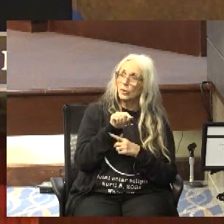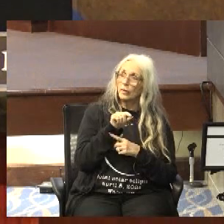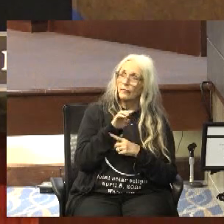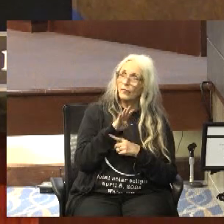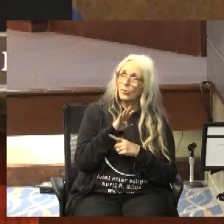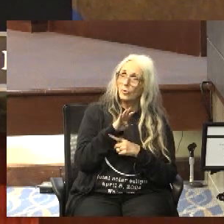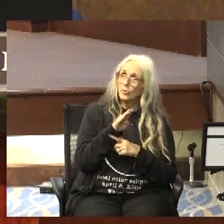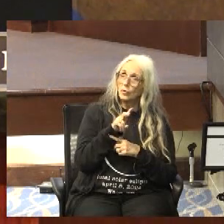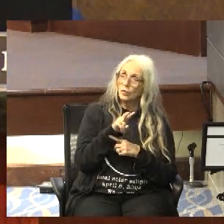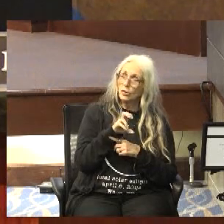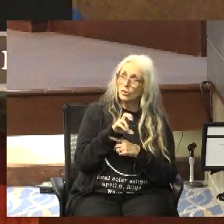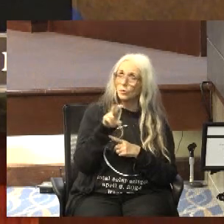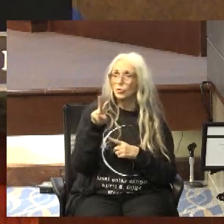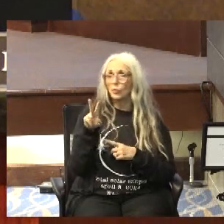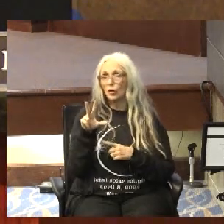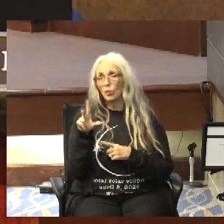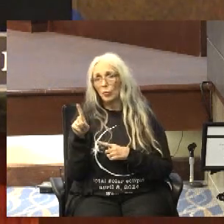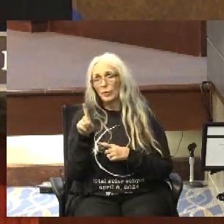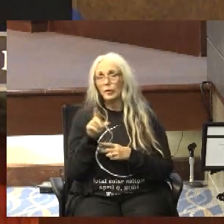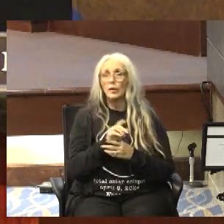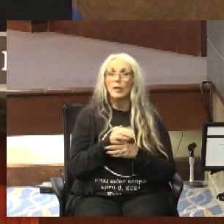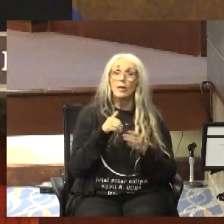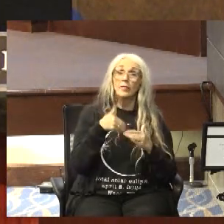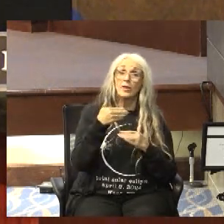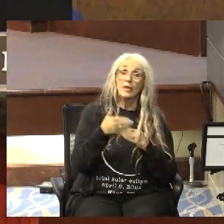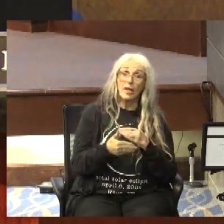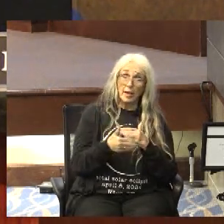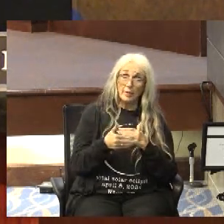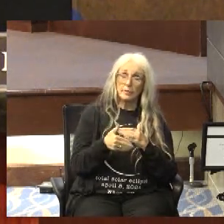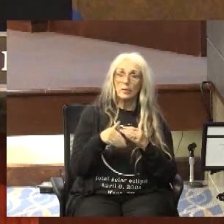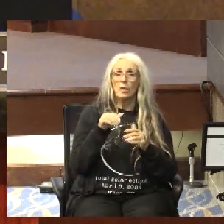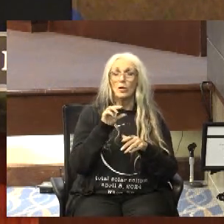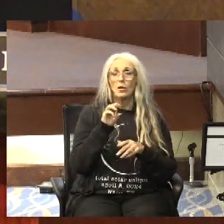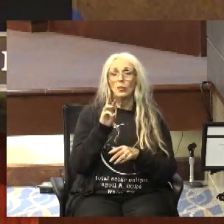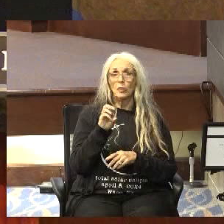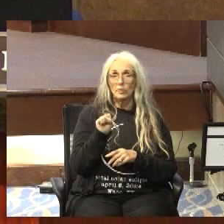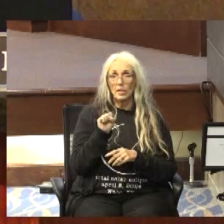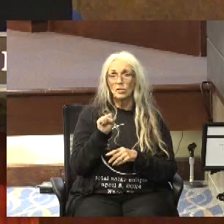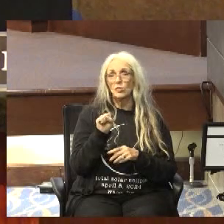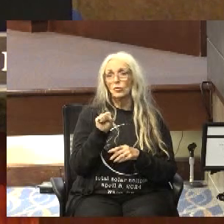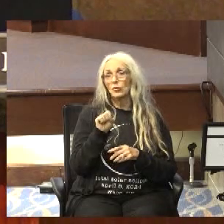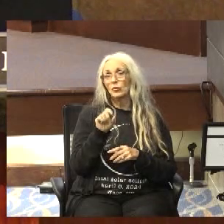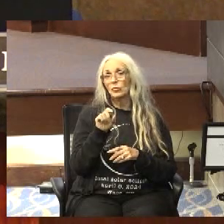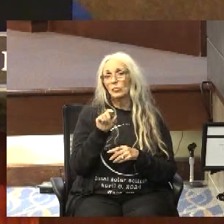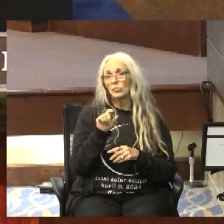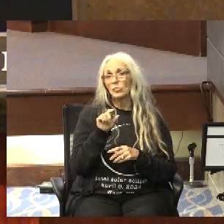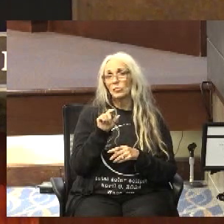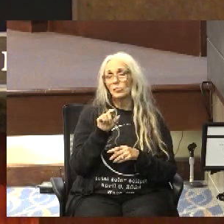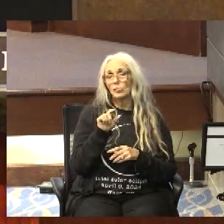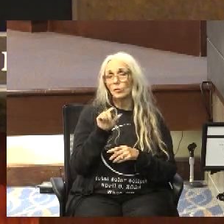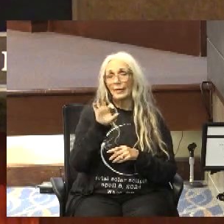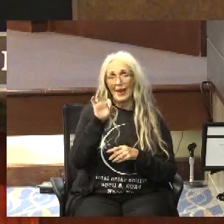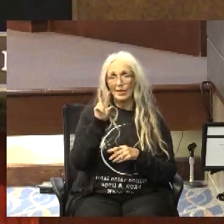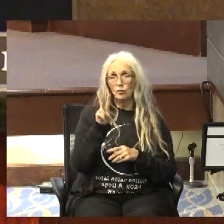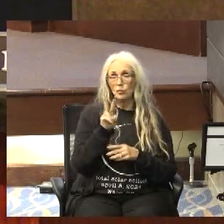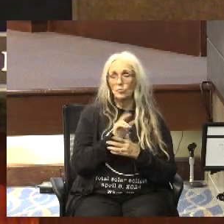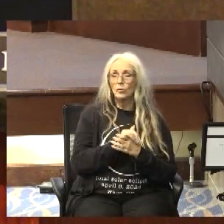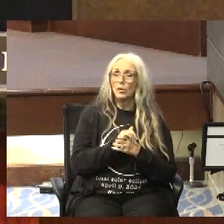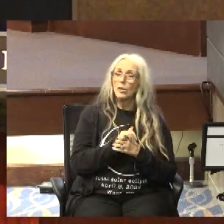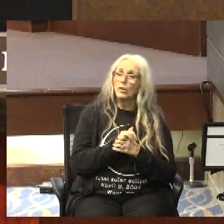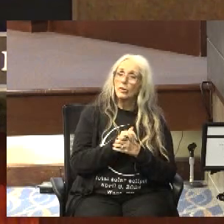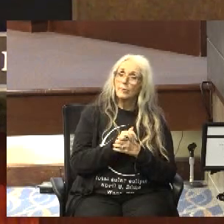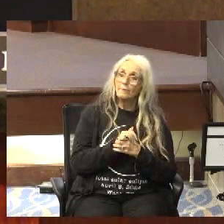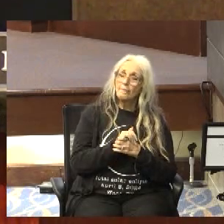2024-200 through 231. And the next item on the agenda is work session item 2024-192. All right, Mayor and Council, we've